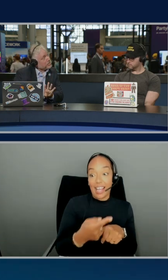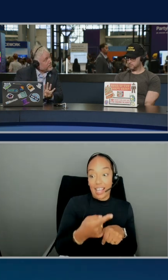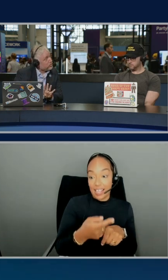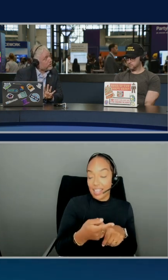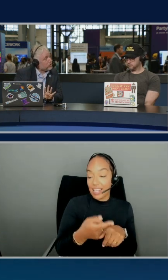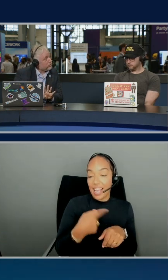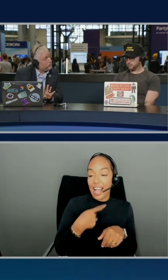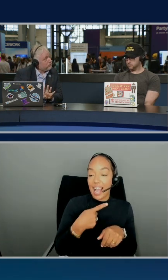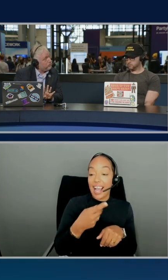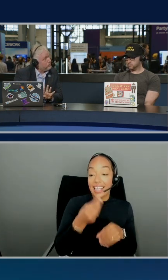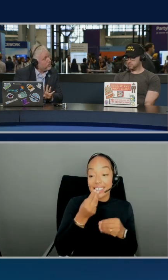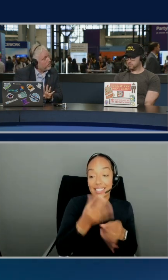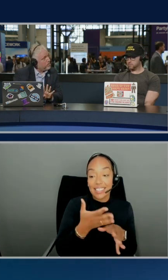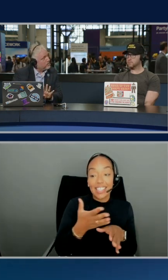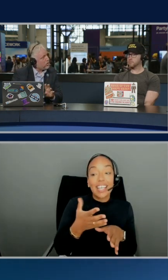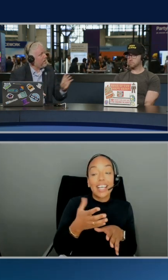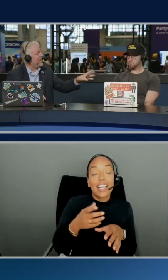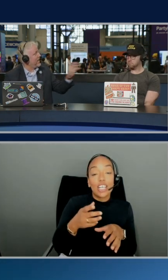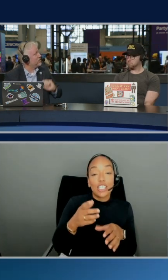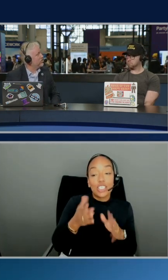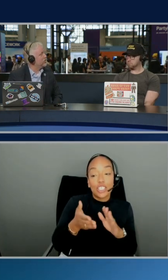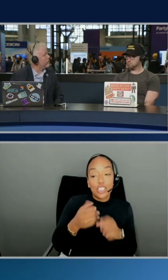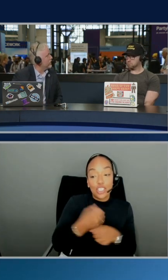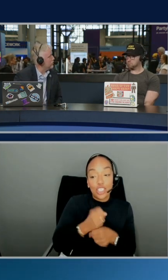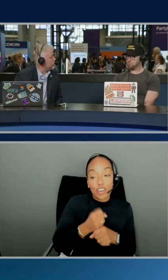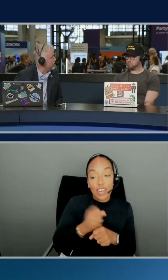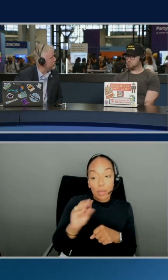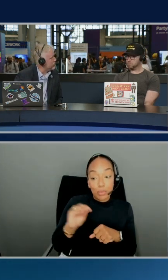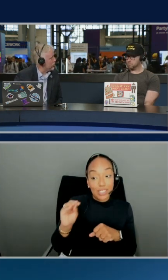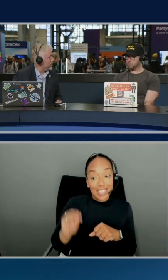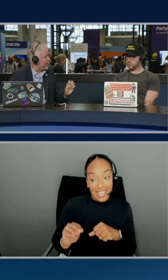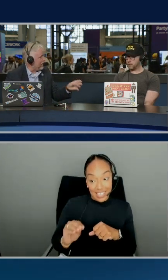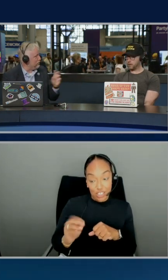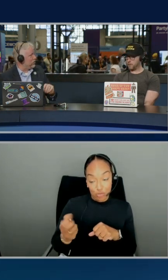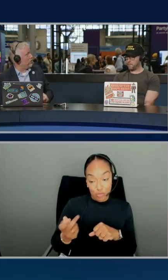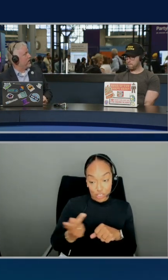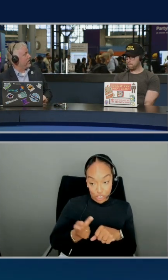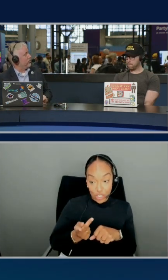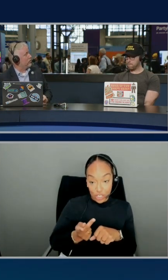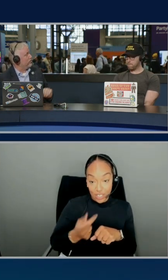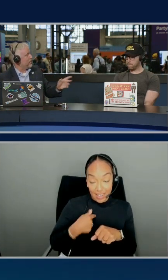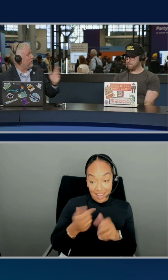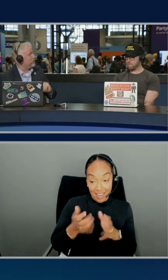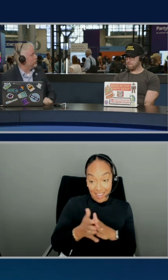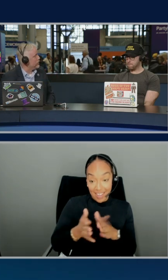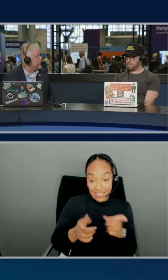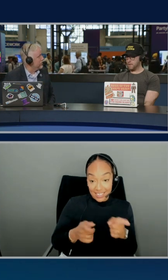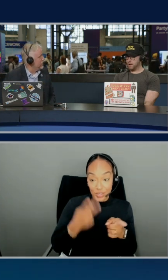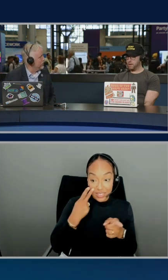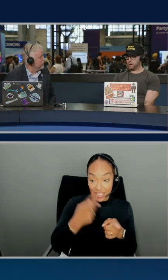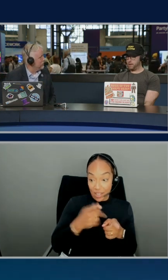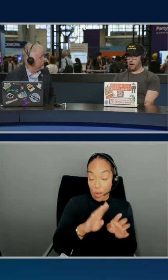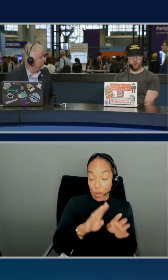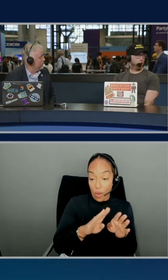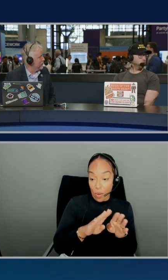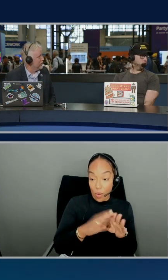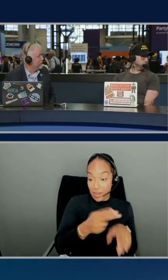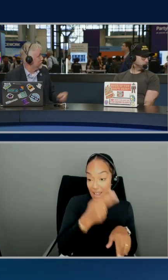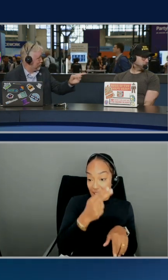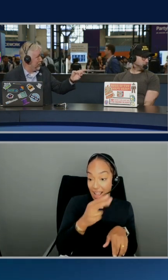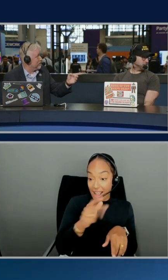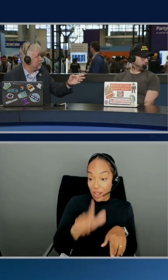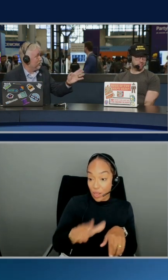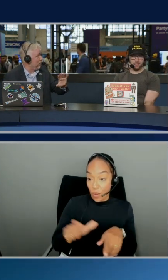the percentage return. Right. So if I asked you generate the percentage return and I gave you the open, high, low, close, how would you do it? No